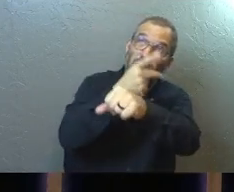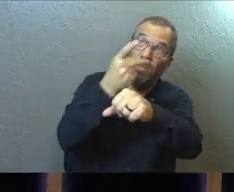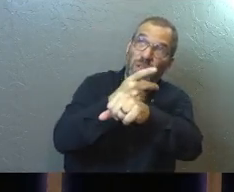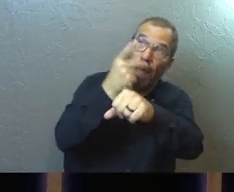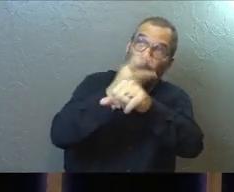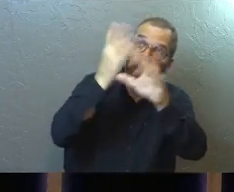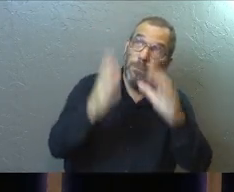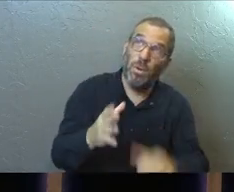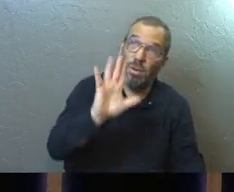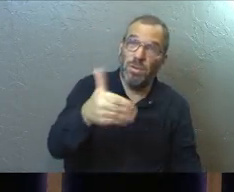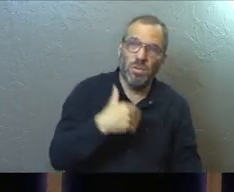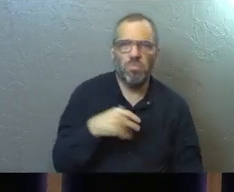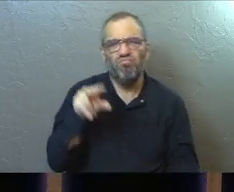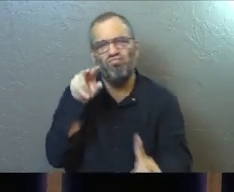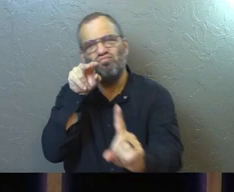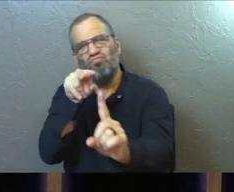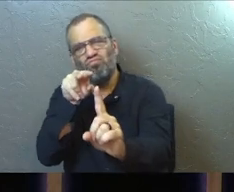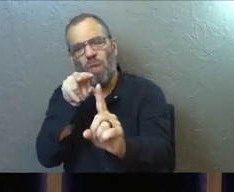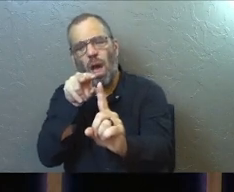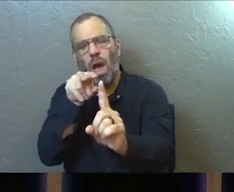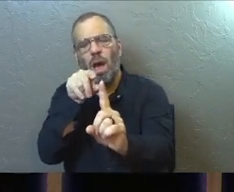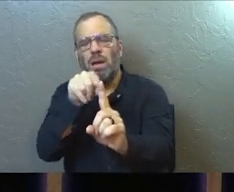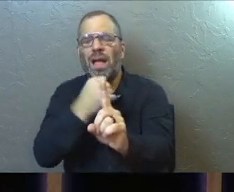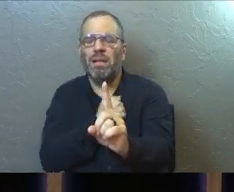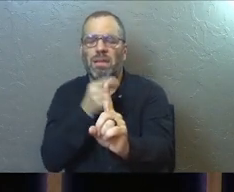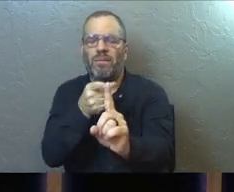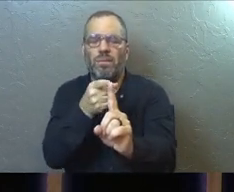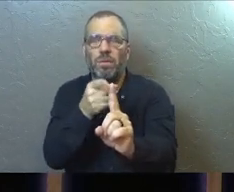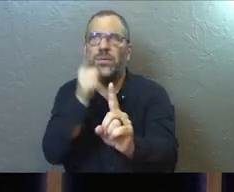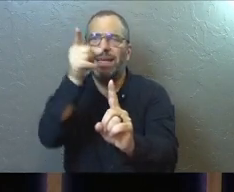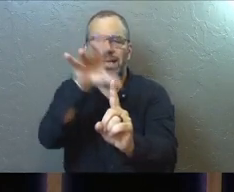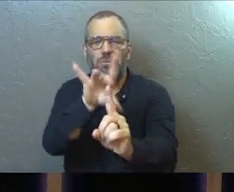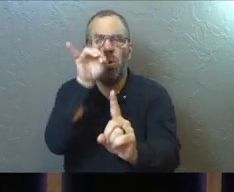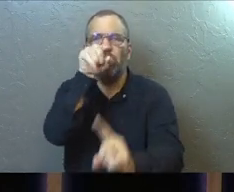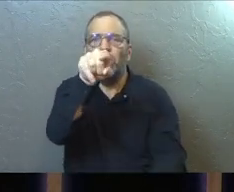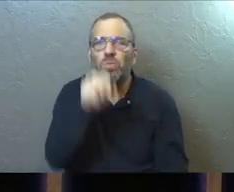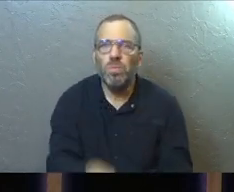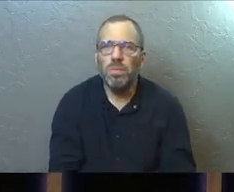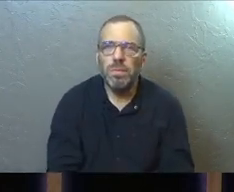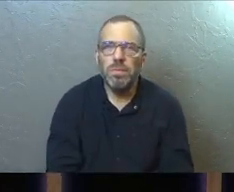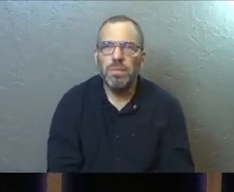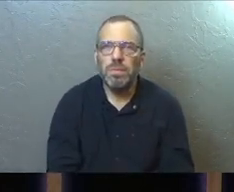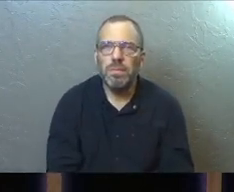souls looked on you and found you lovable, and he chose you, full stop.